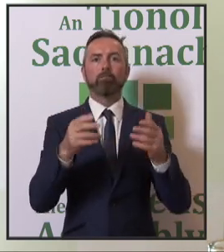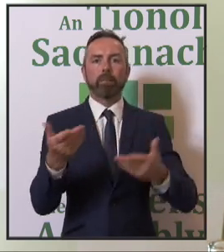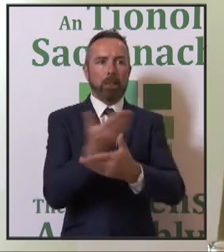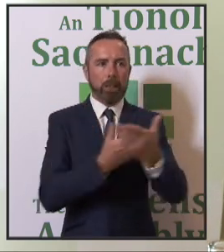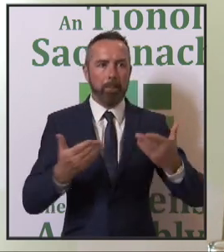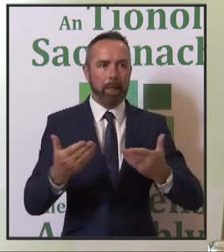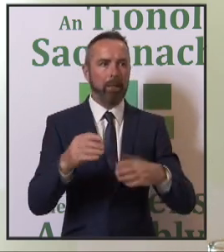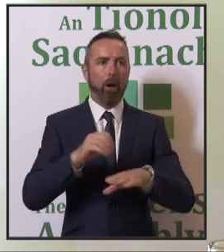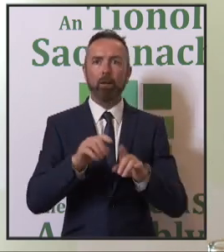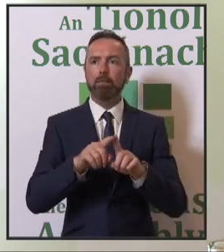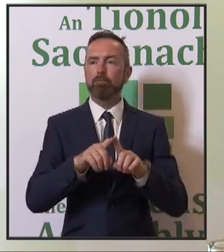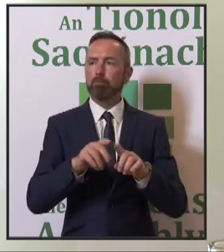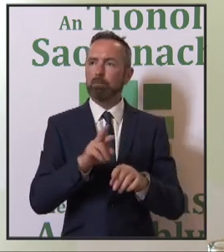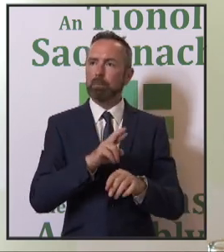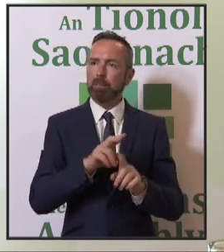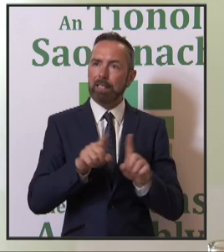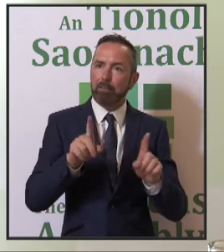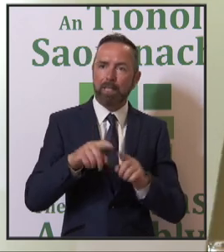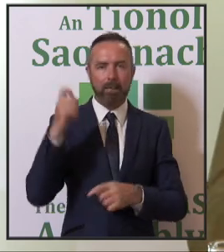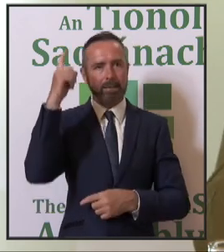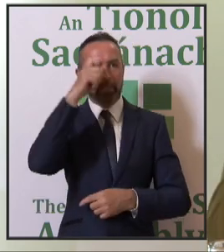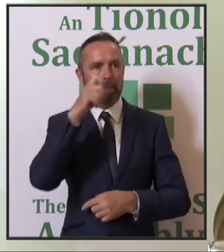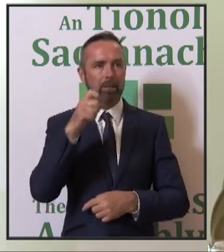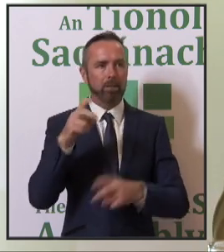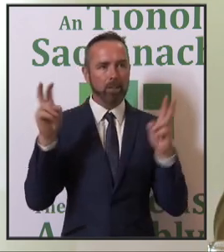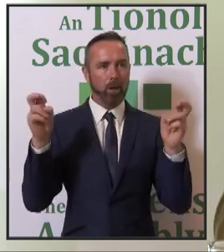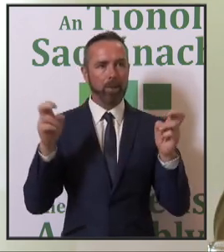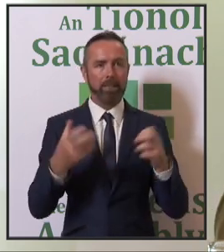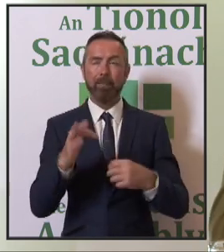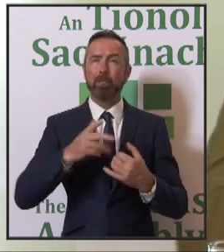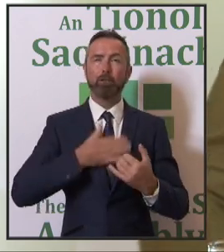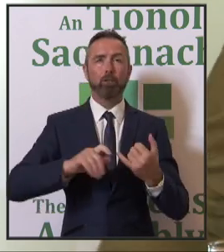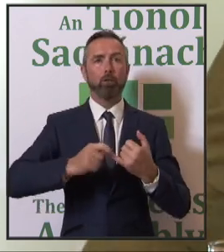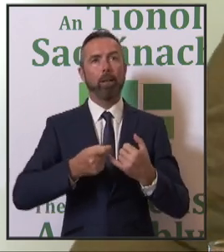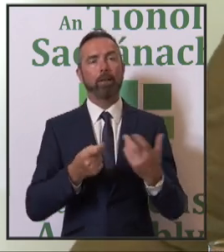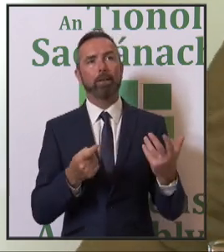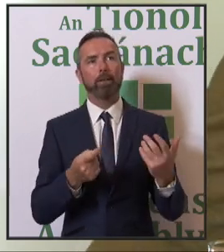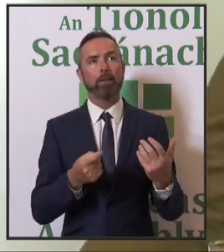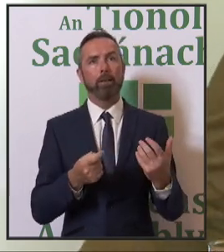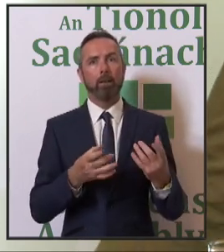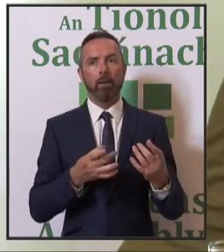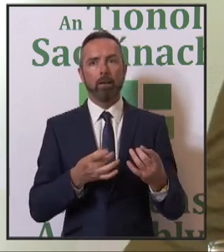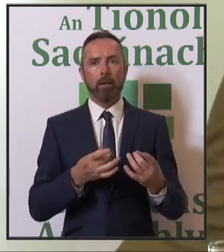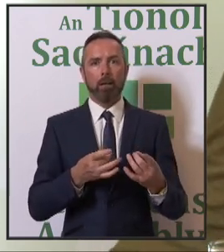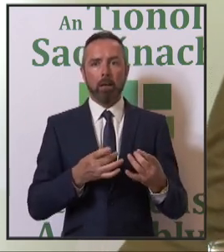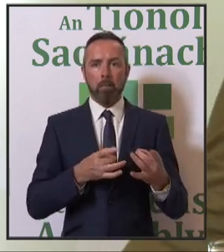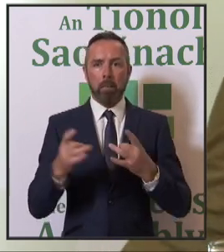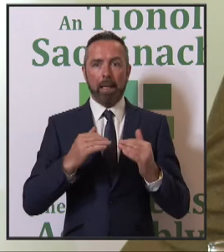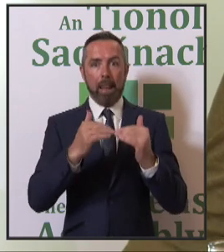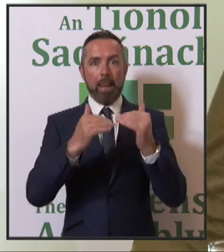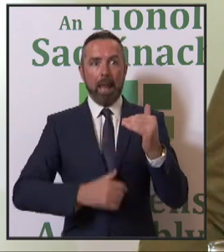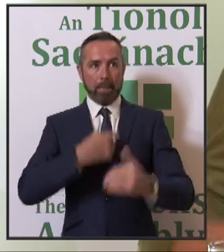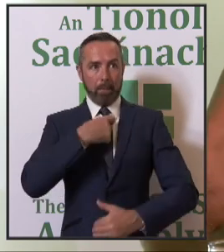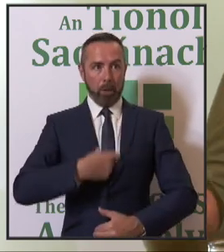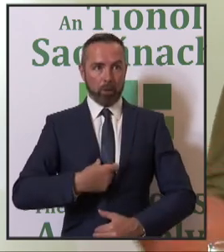on difficult subjects, that if you just try and make it in one way less personal, to take away the personal attacks,